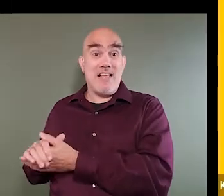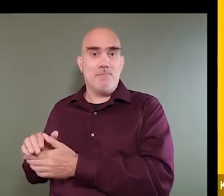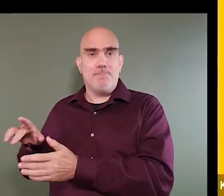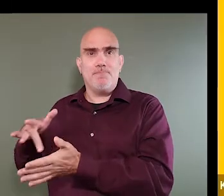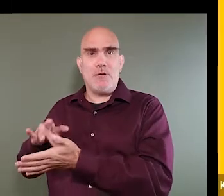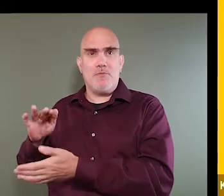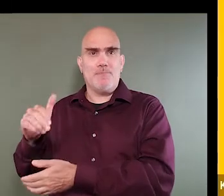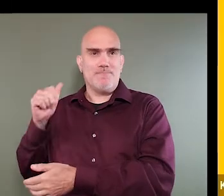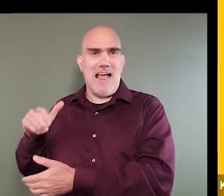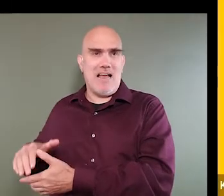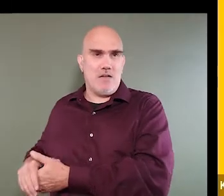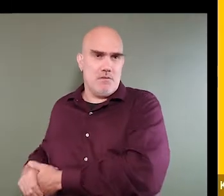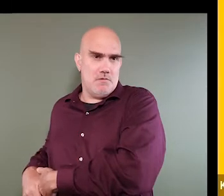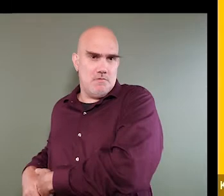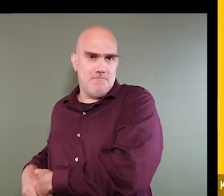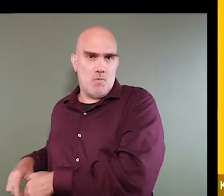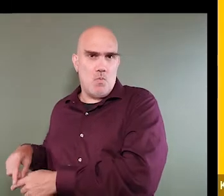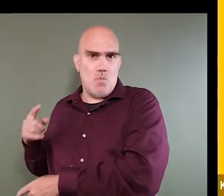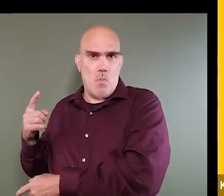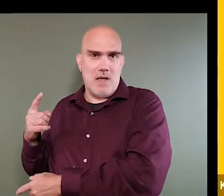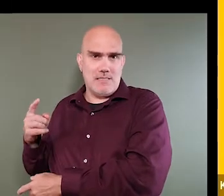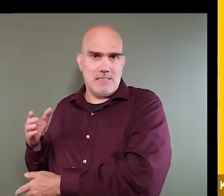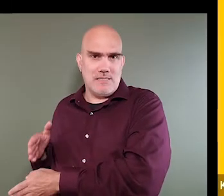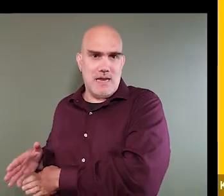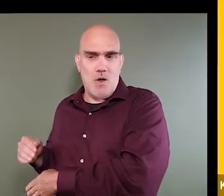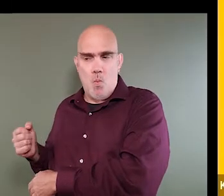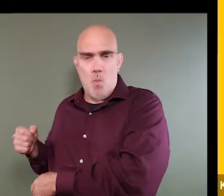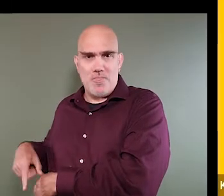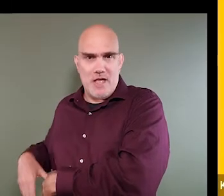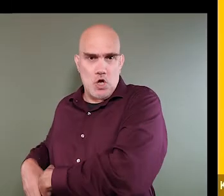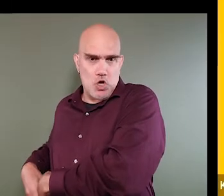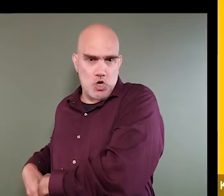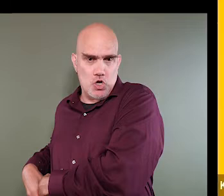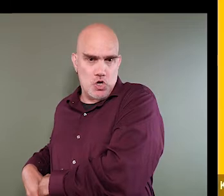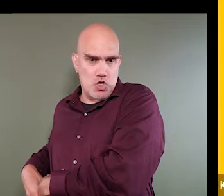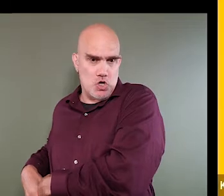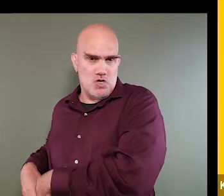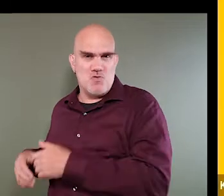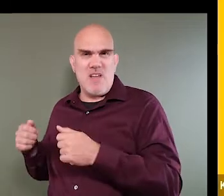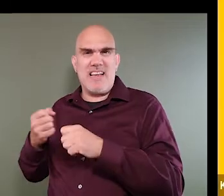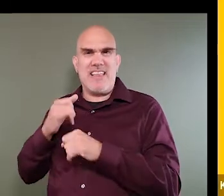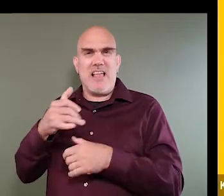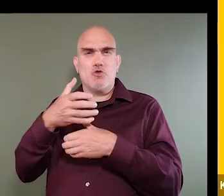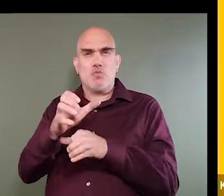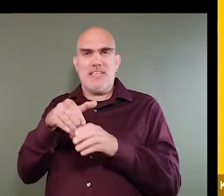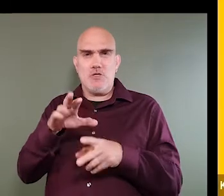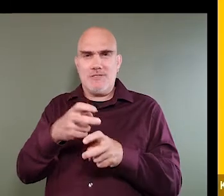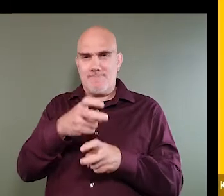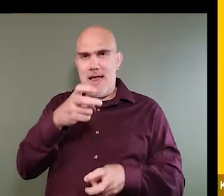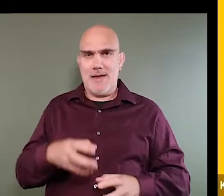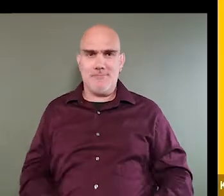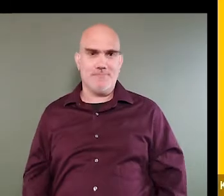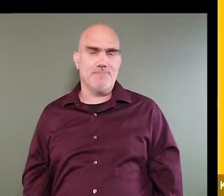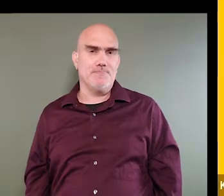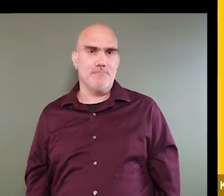side. And hold it there. Just try to get that twist in your spine.